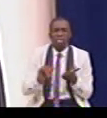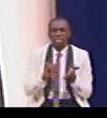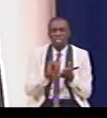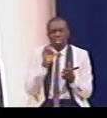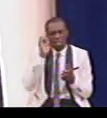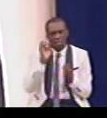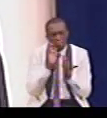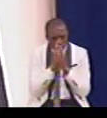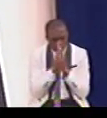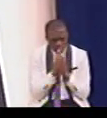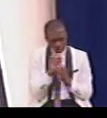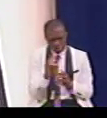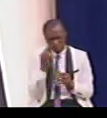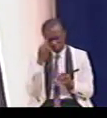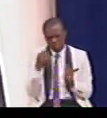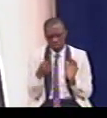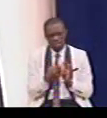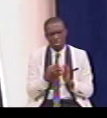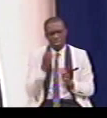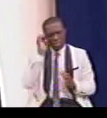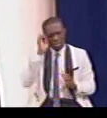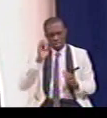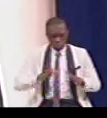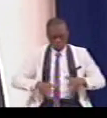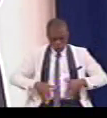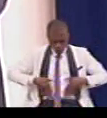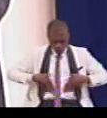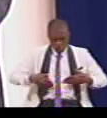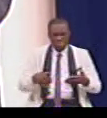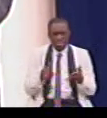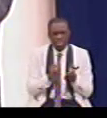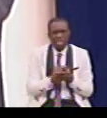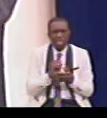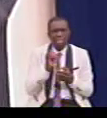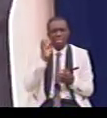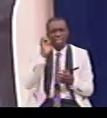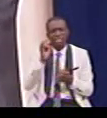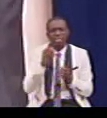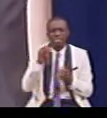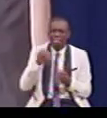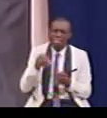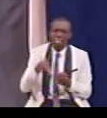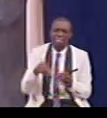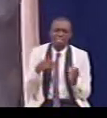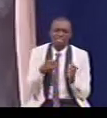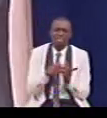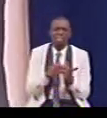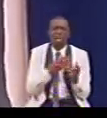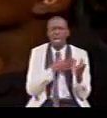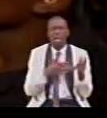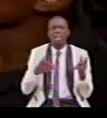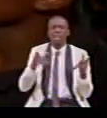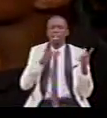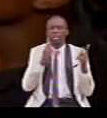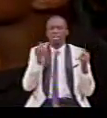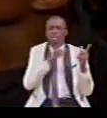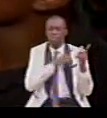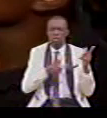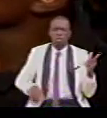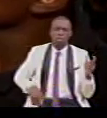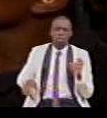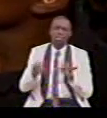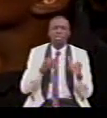prayed for it he confessed that he needed something more and that thing that was more the Lord did it shall do it for you